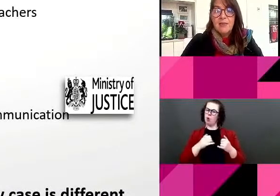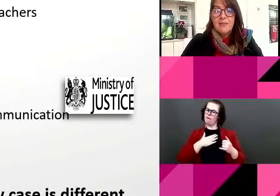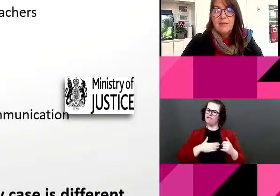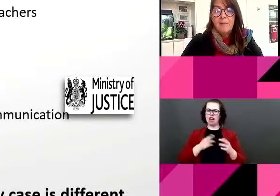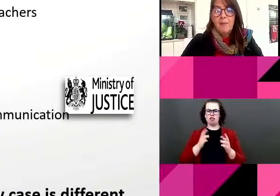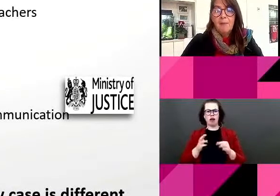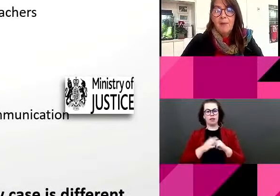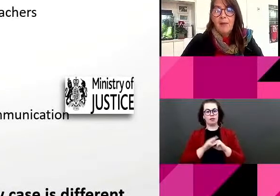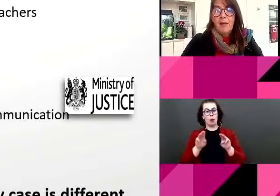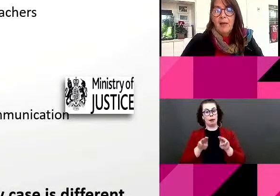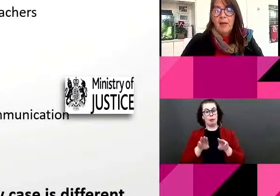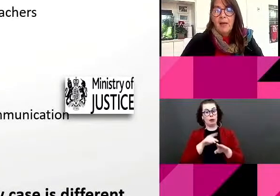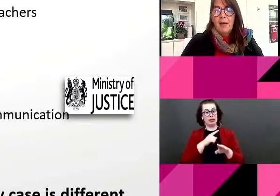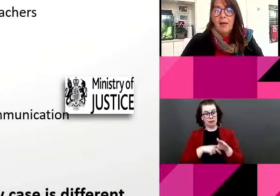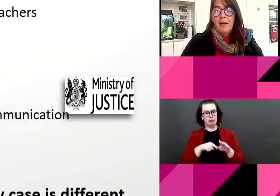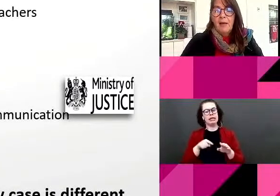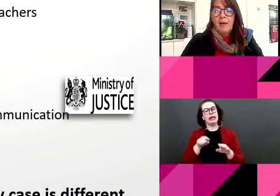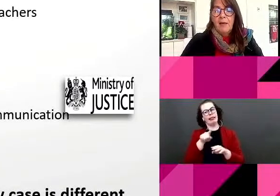for disability.